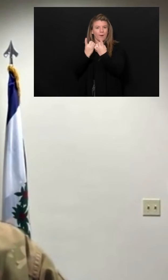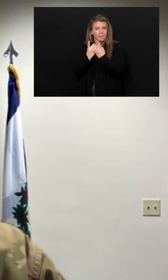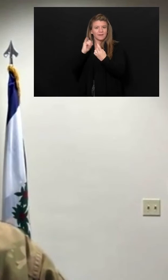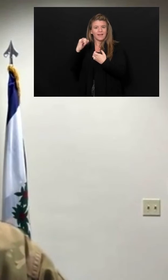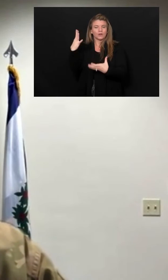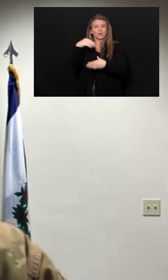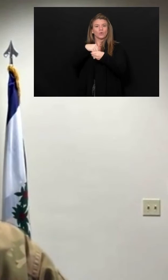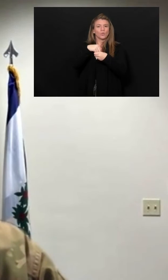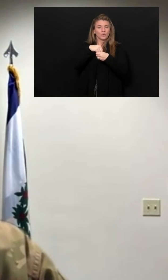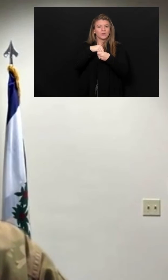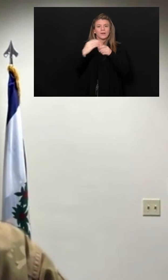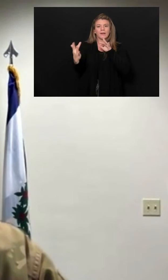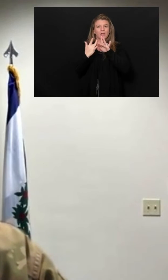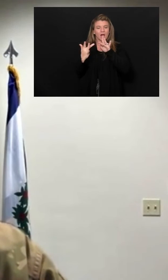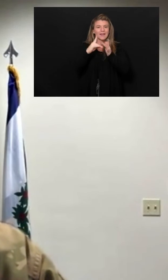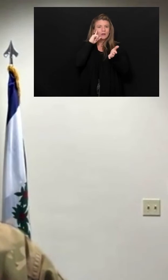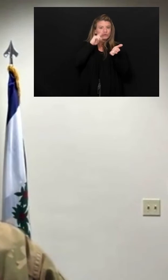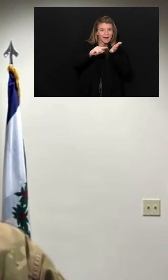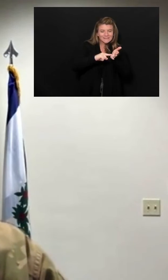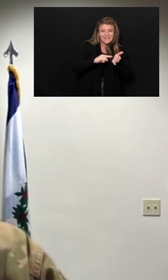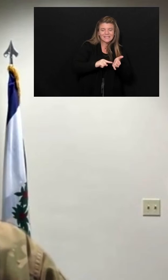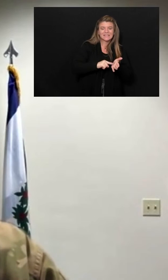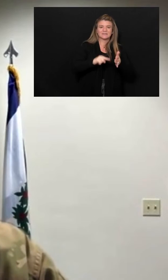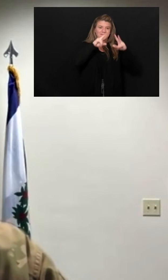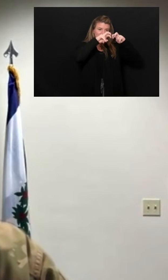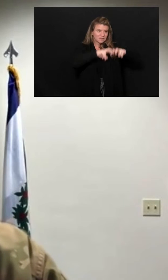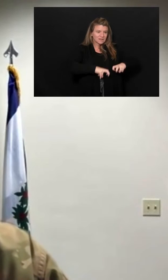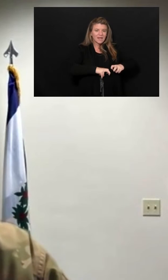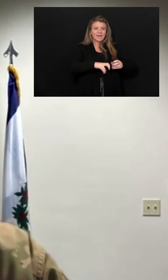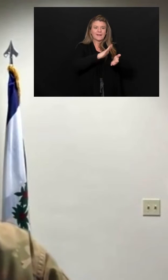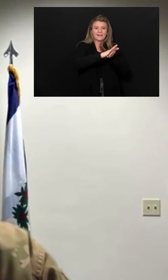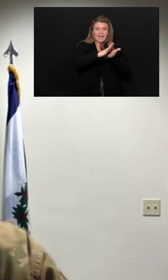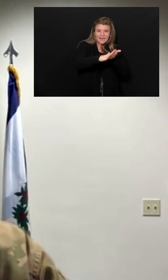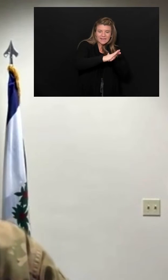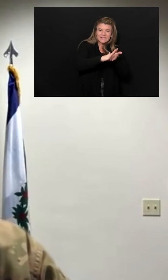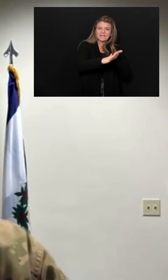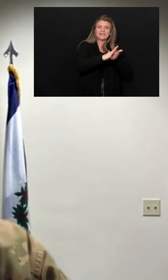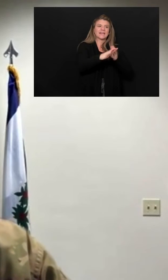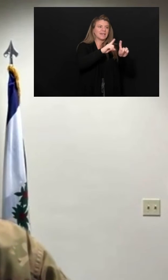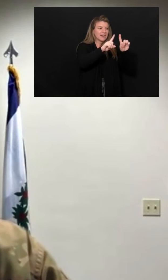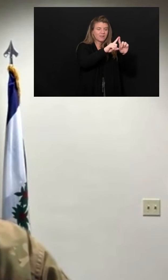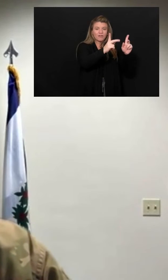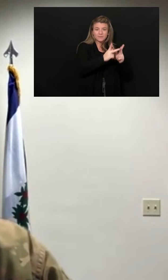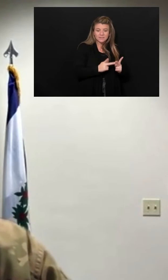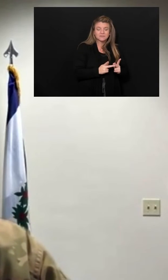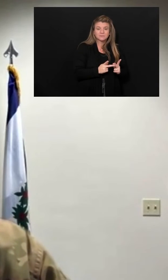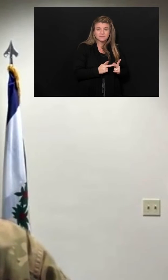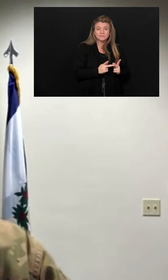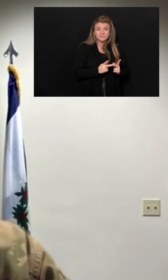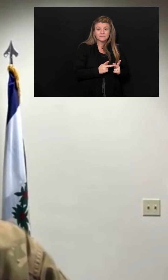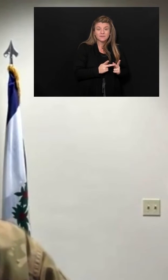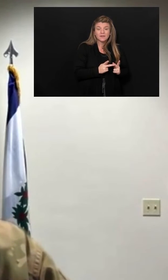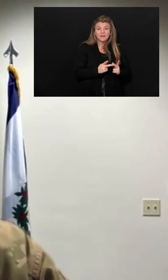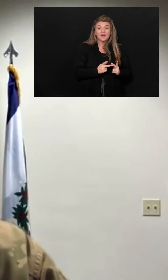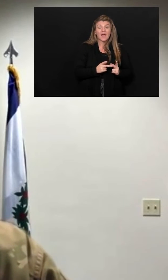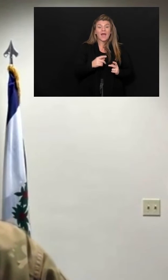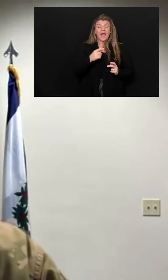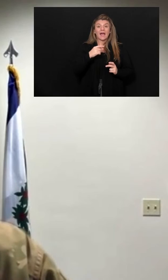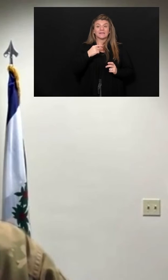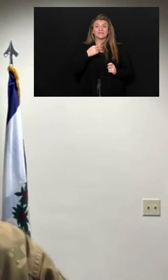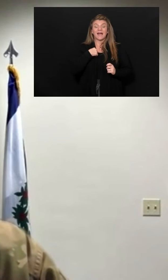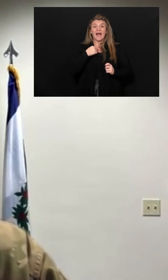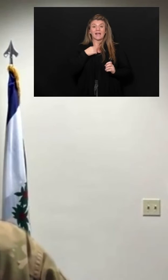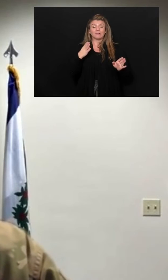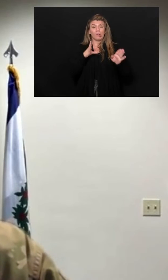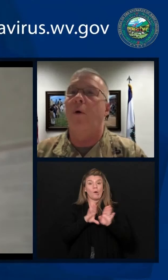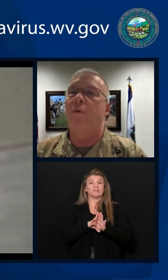include contact tracing and sanitization missions. As I close out, Jordan,